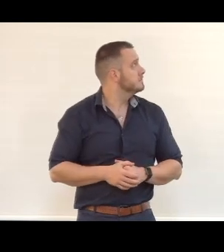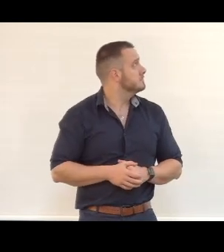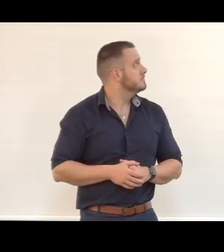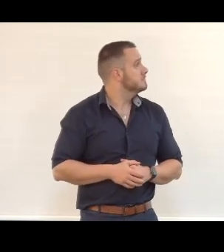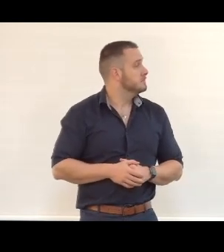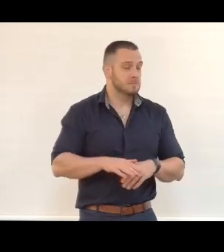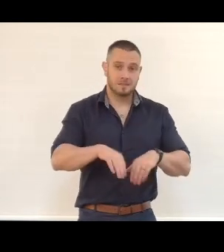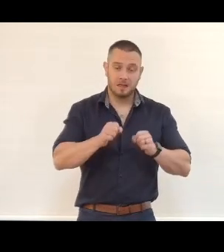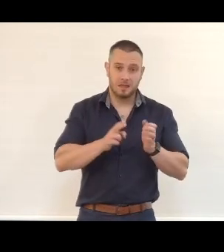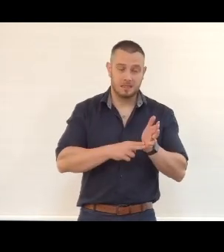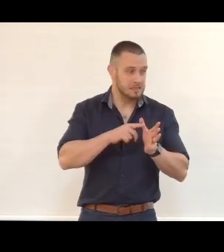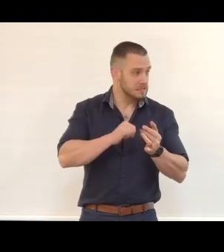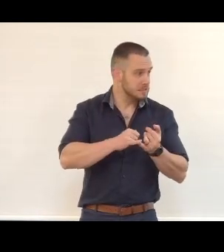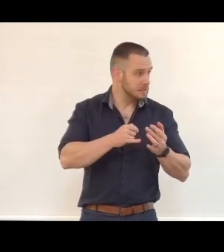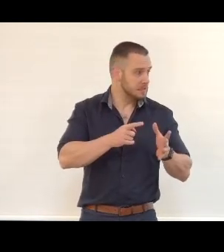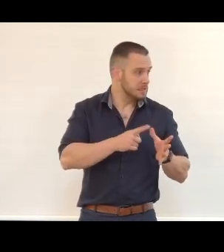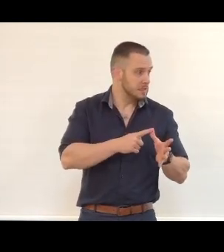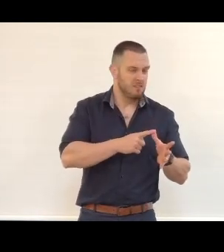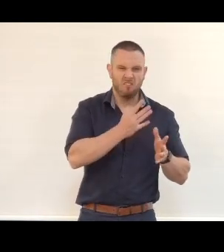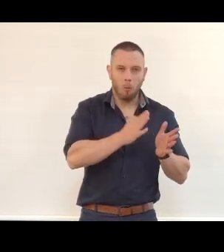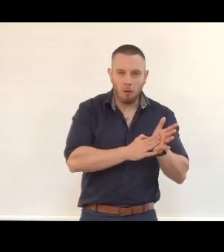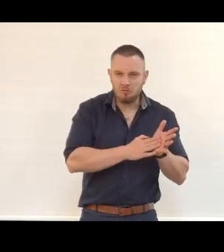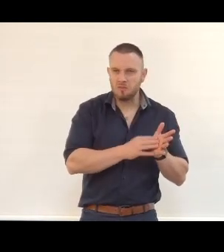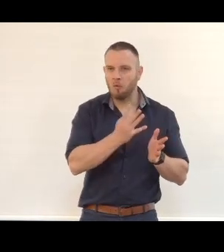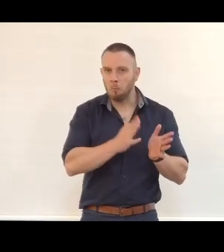NASA missions, like the long-term missions, 4 months, 4 months,